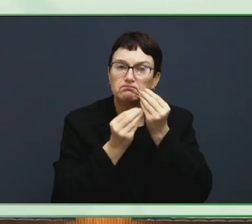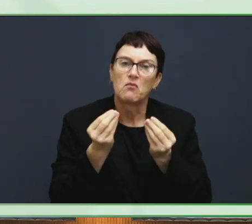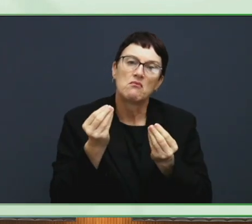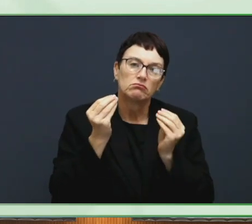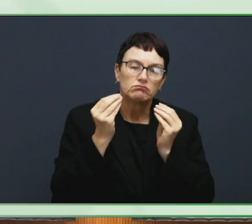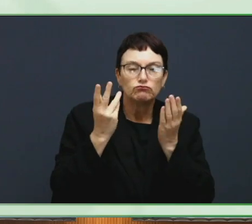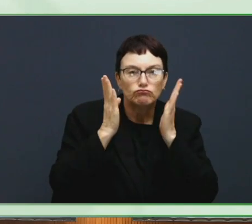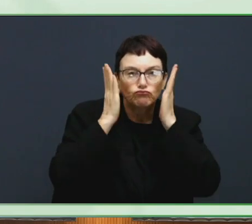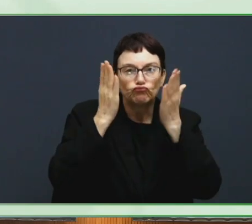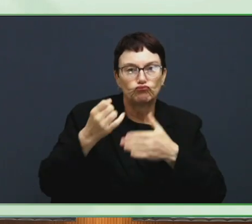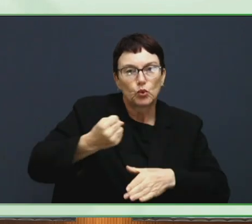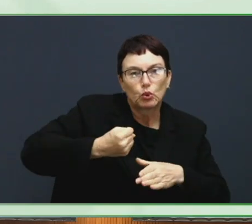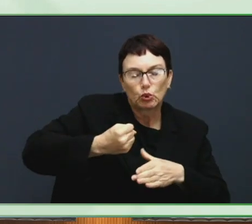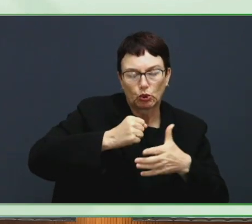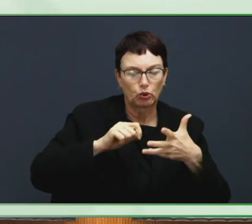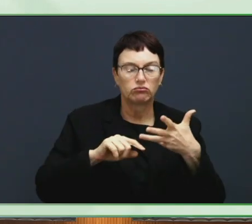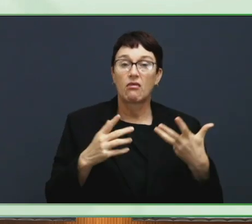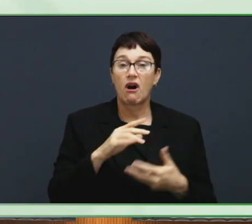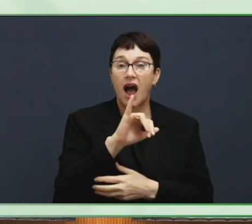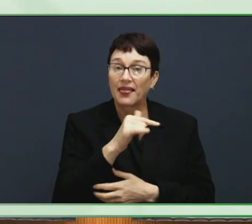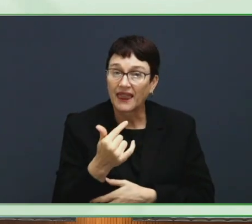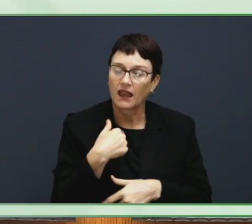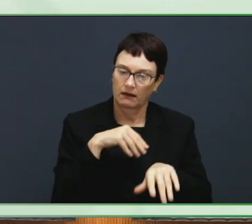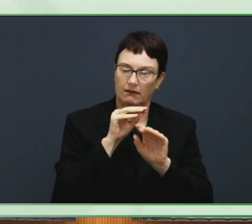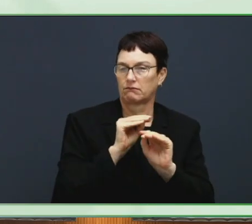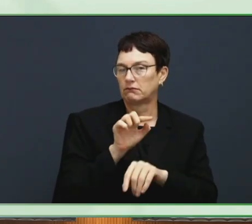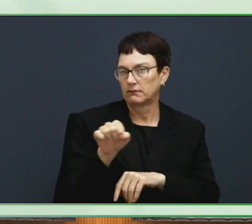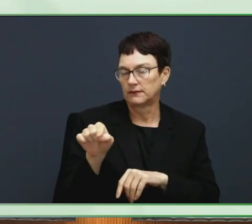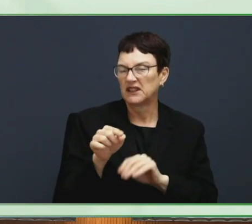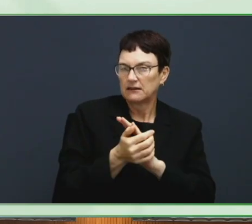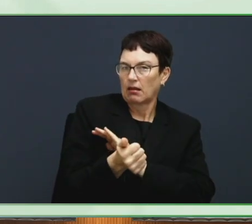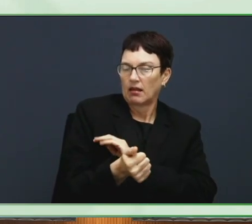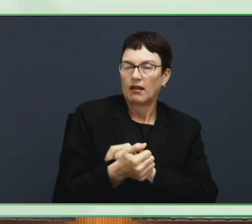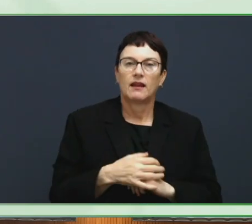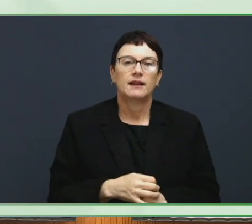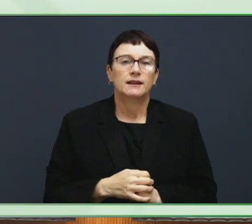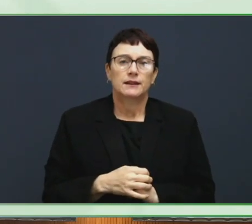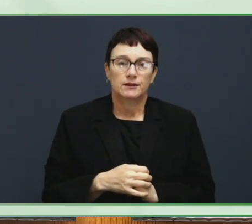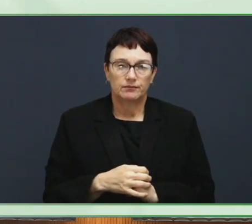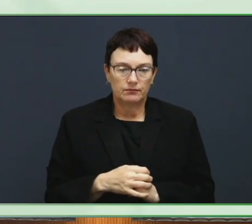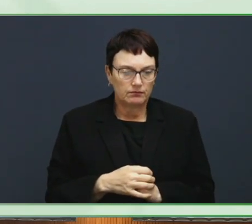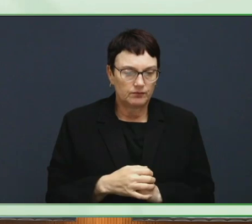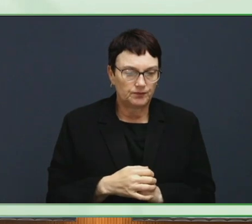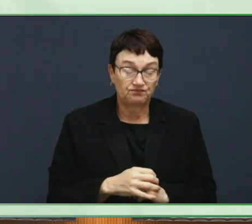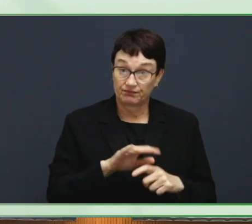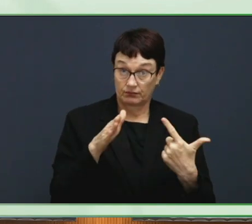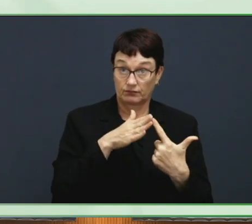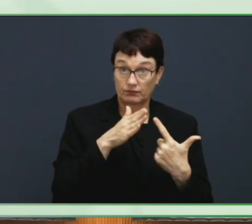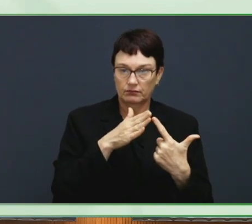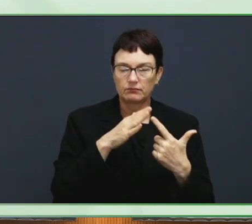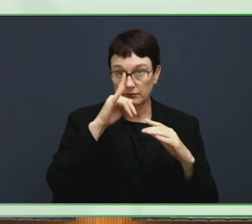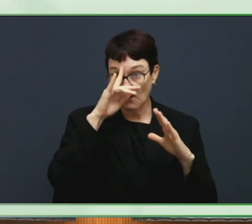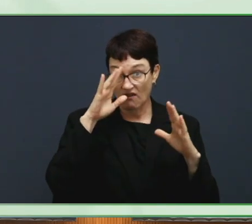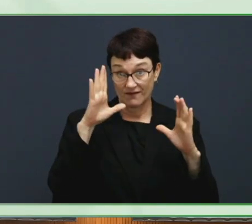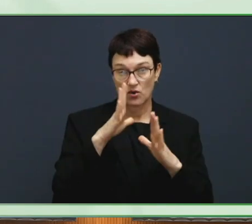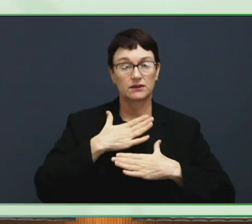As a second key focus, other than inclusive education, we also concentrated our